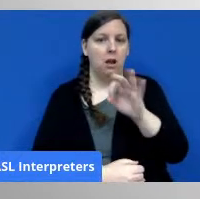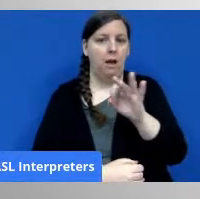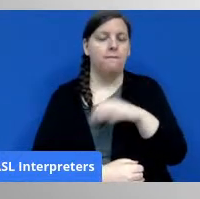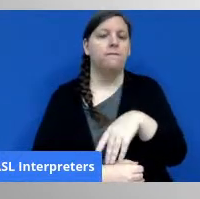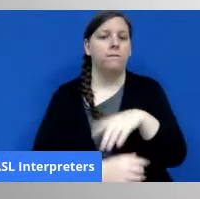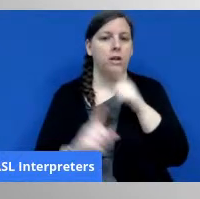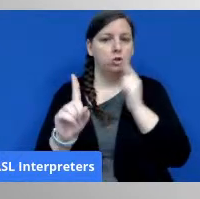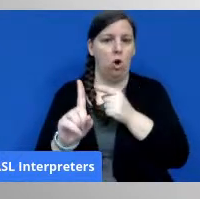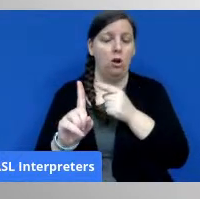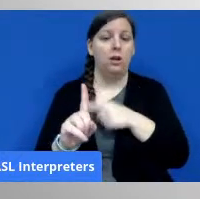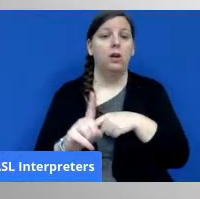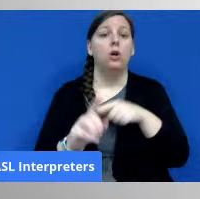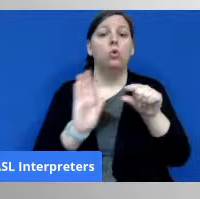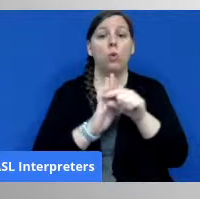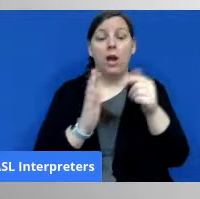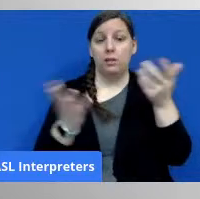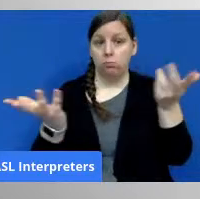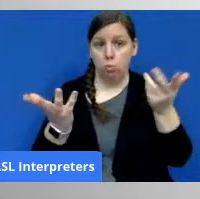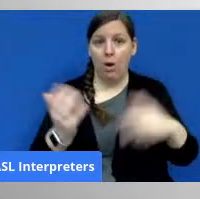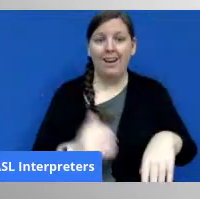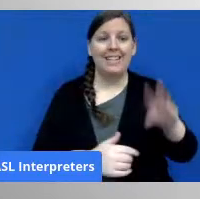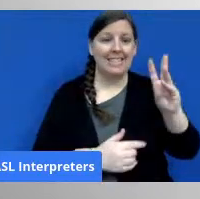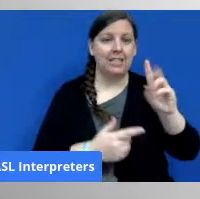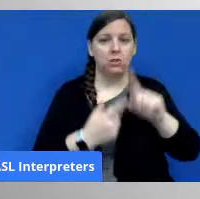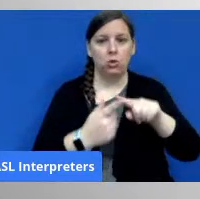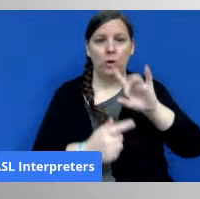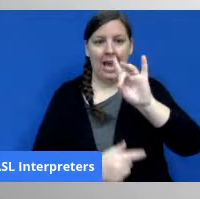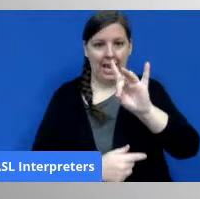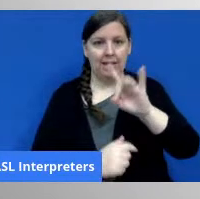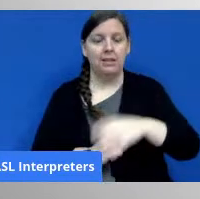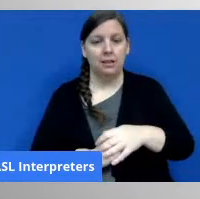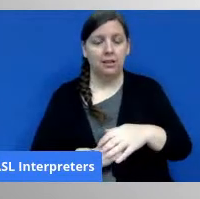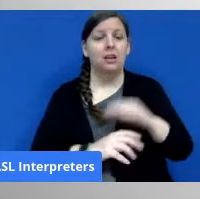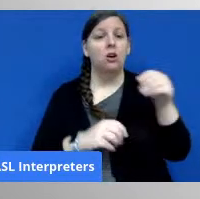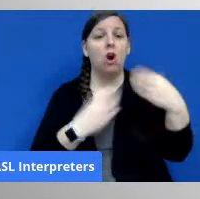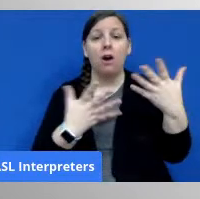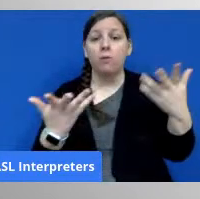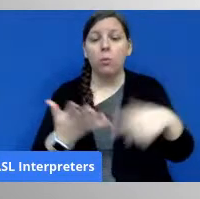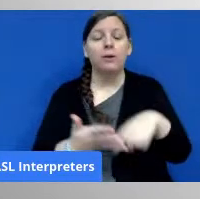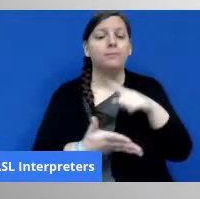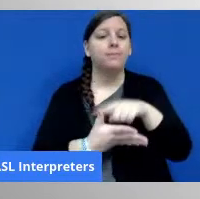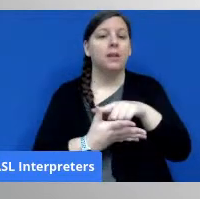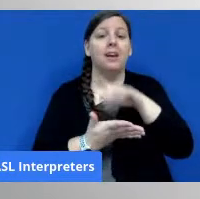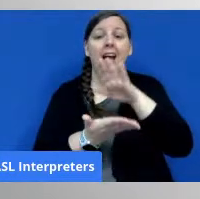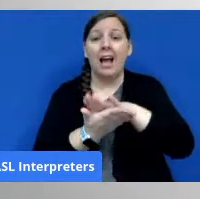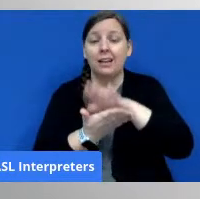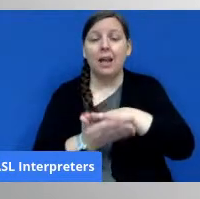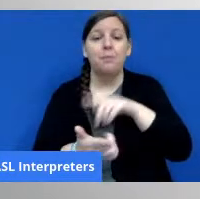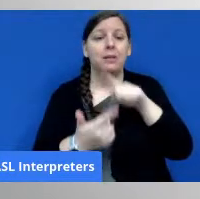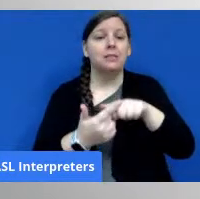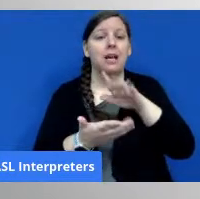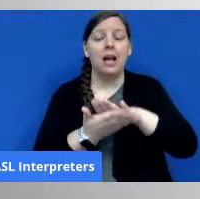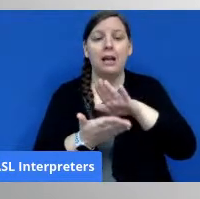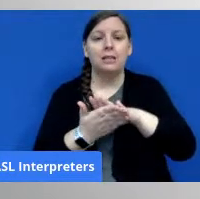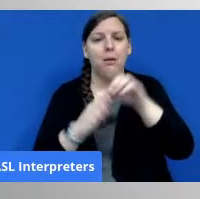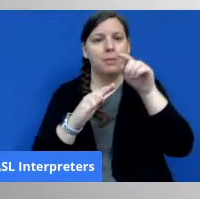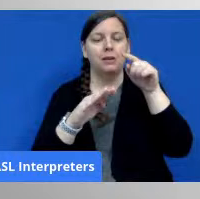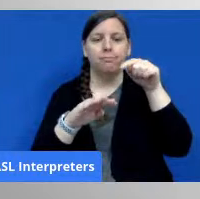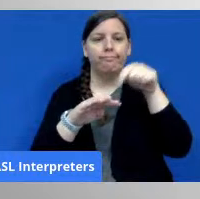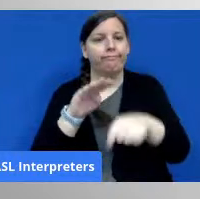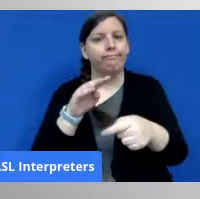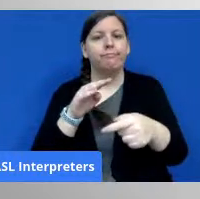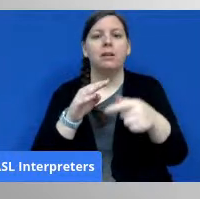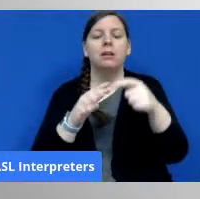8. The offerings are academics, academic enrichment, homework help, culinary arts,